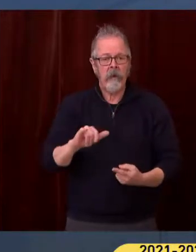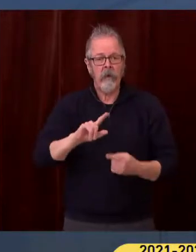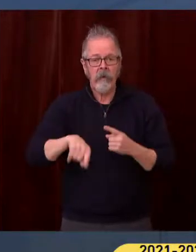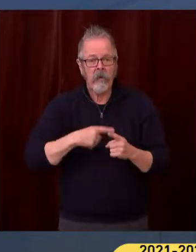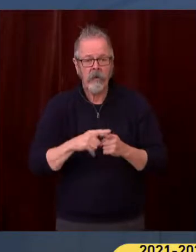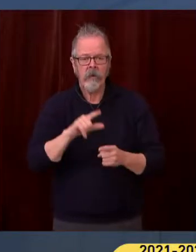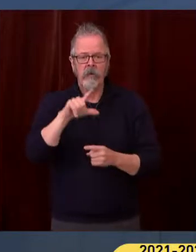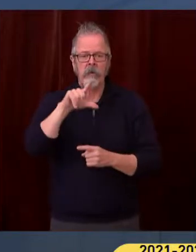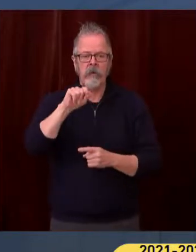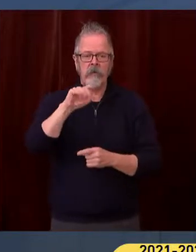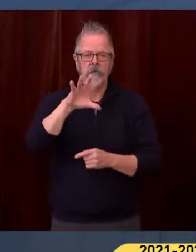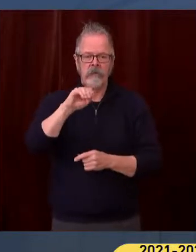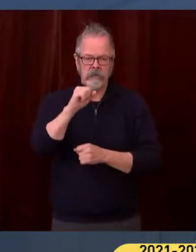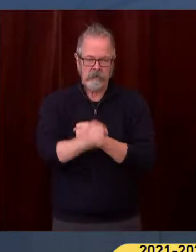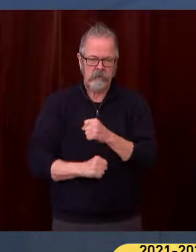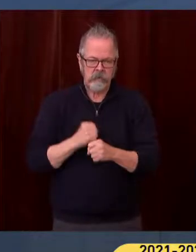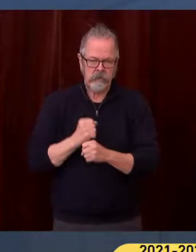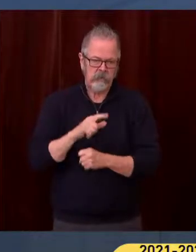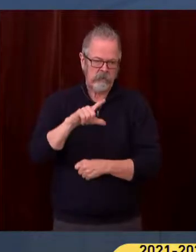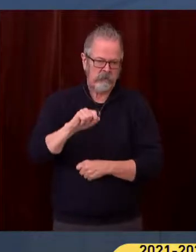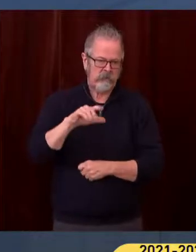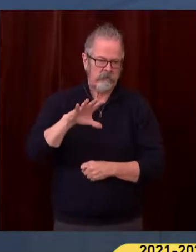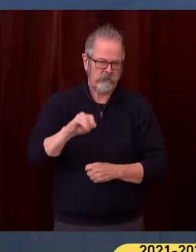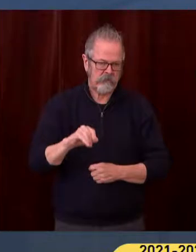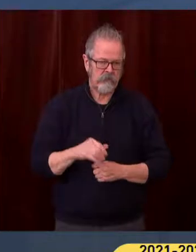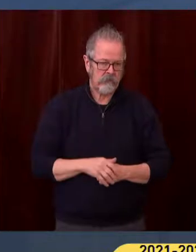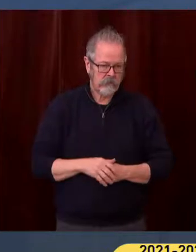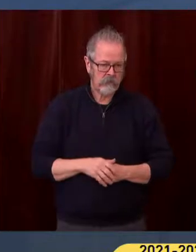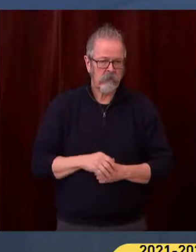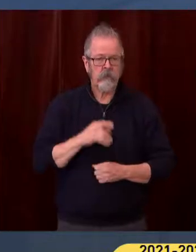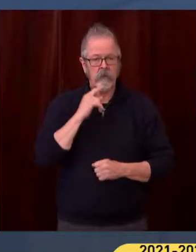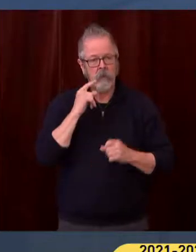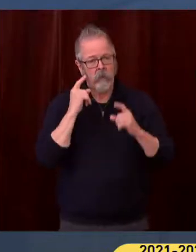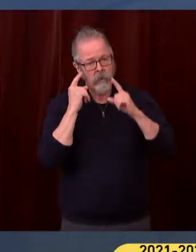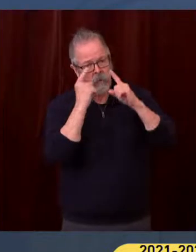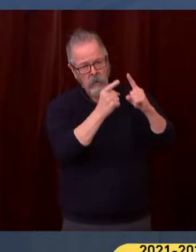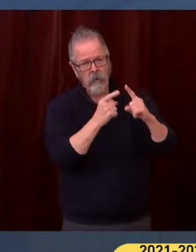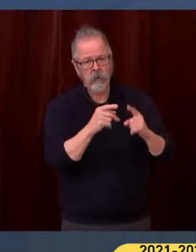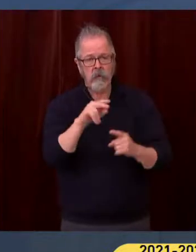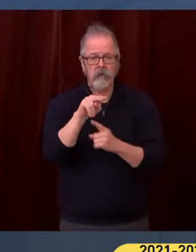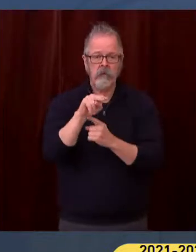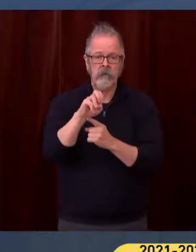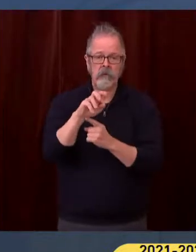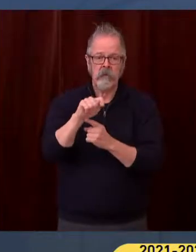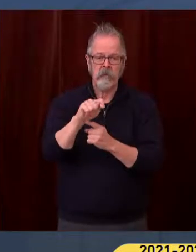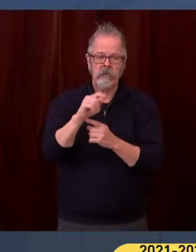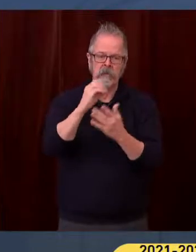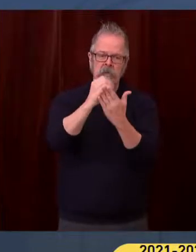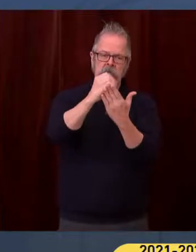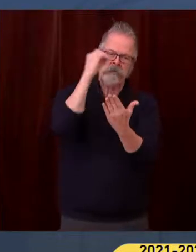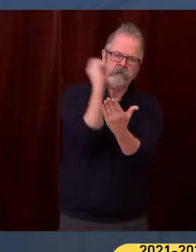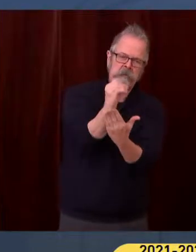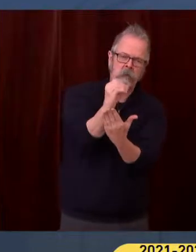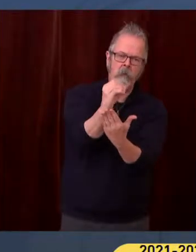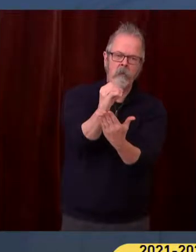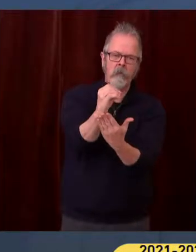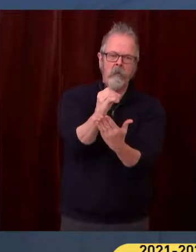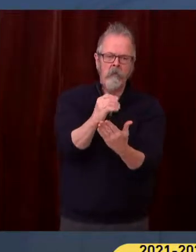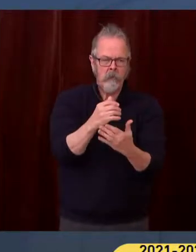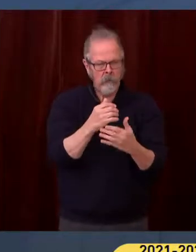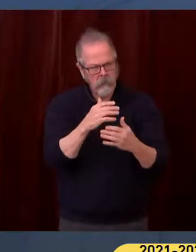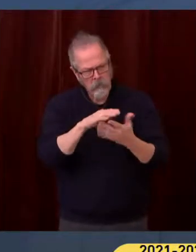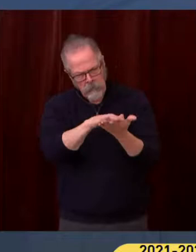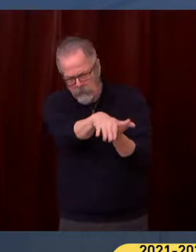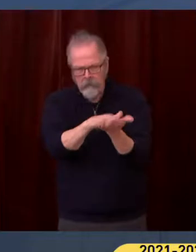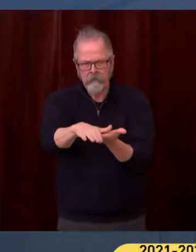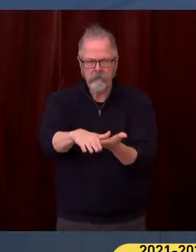part of that work plan that allows us to roll up our sleeves together to reduce emissions by 2030, by 2040, and